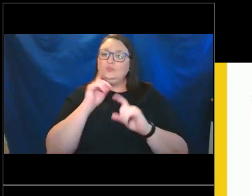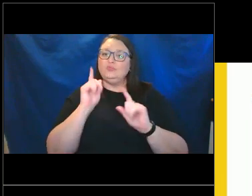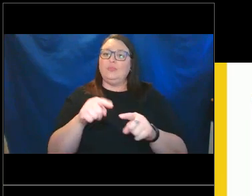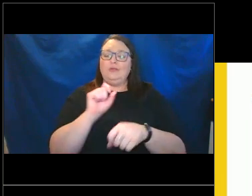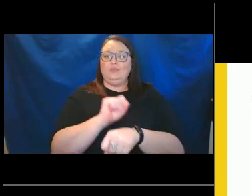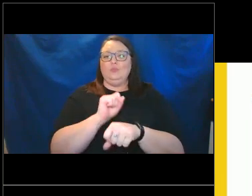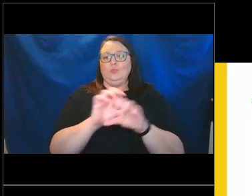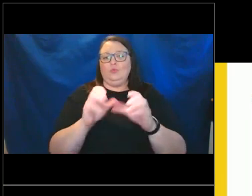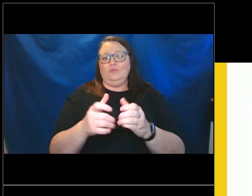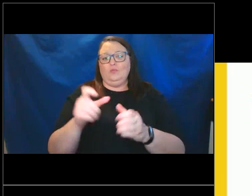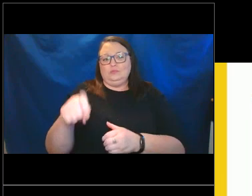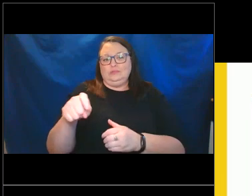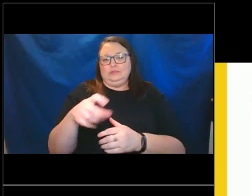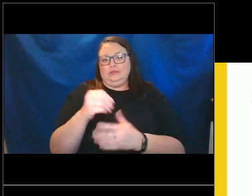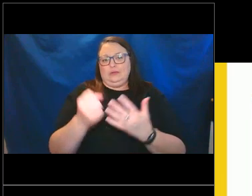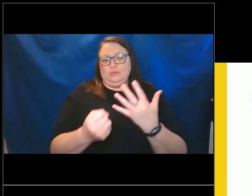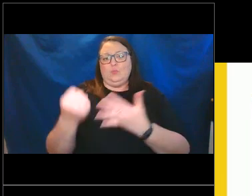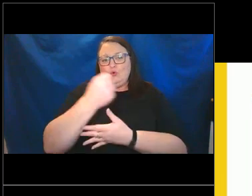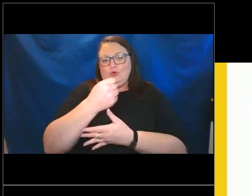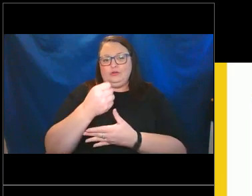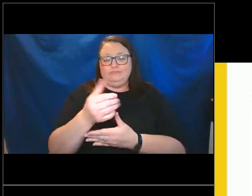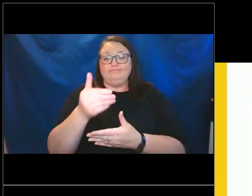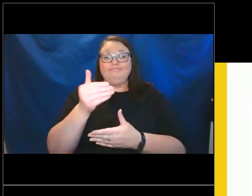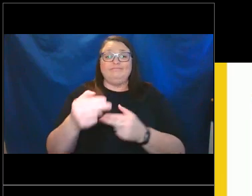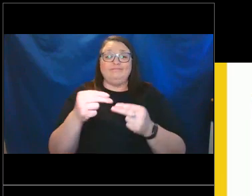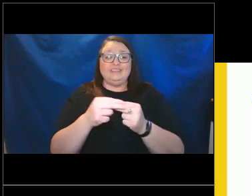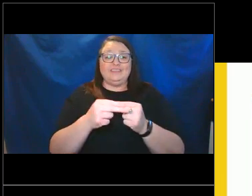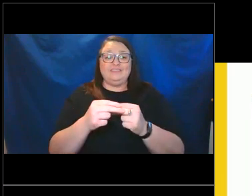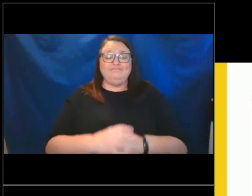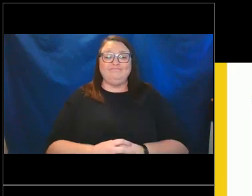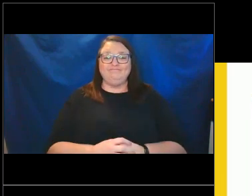priority. Next slide.